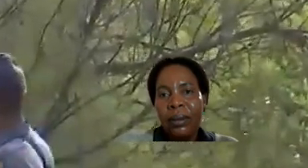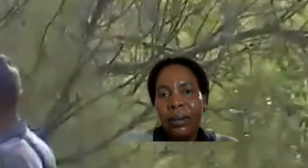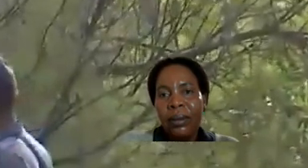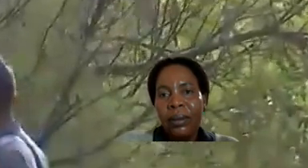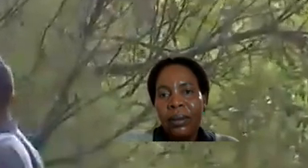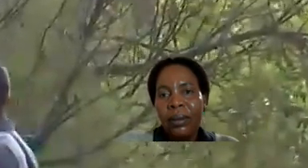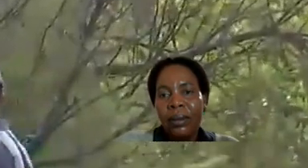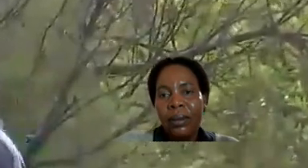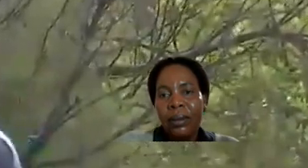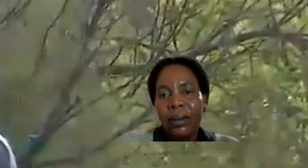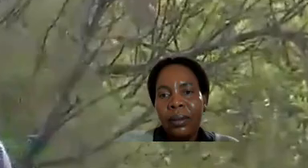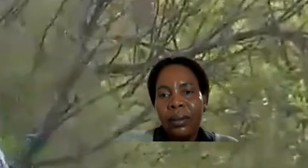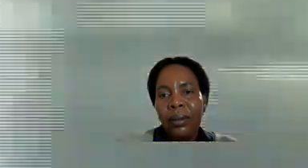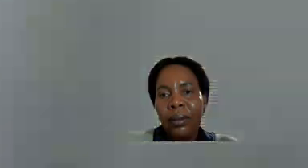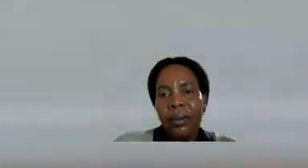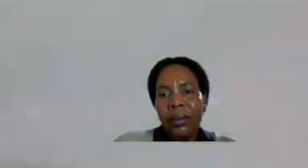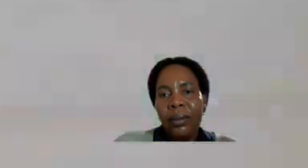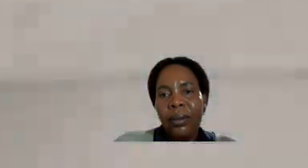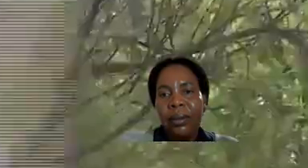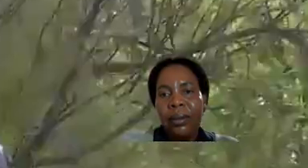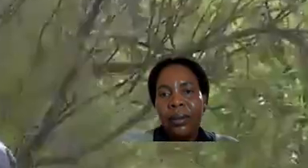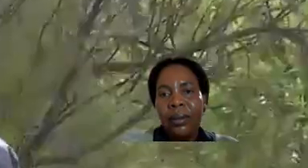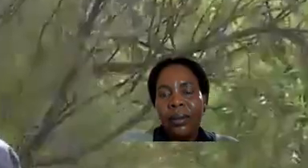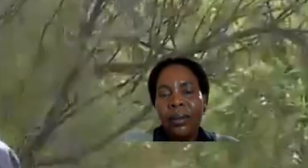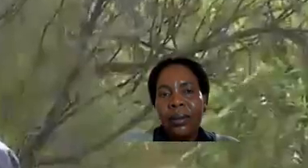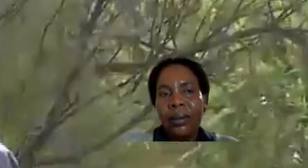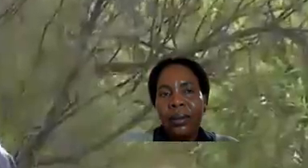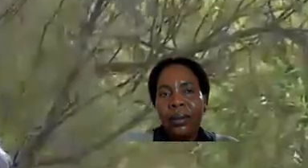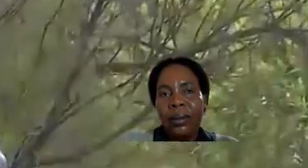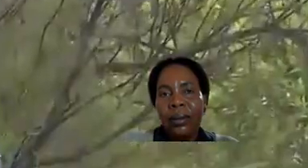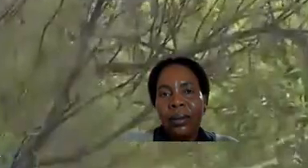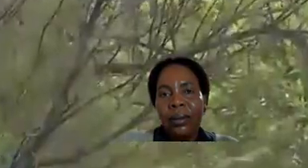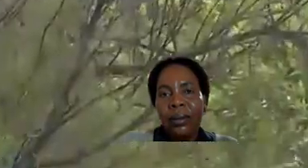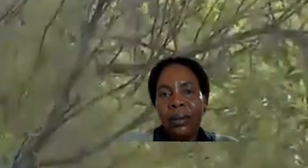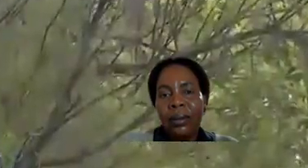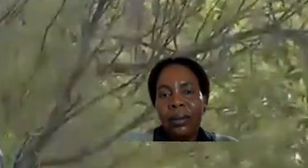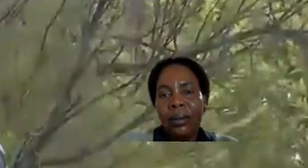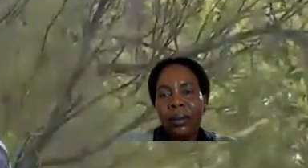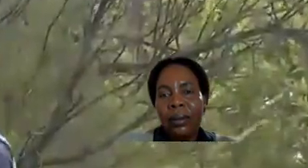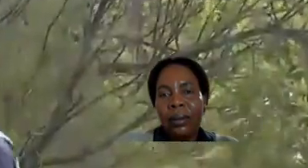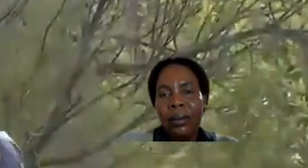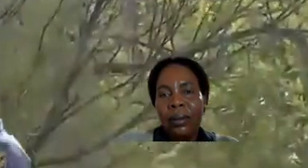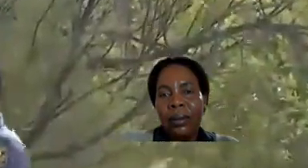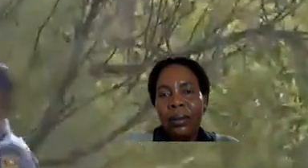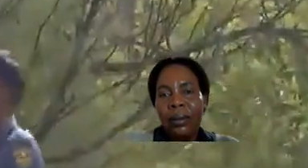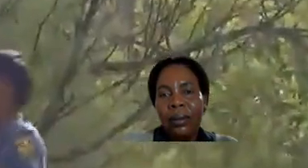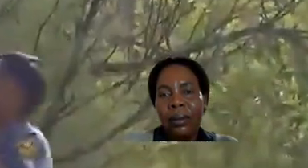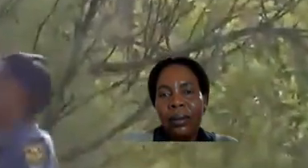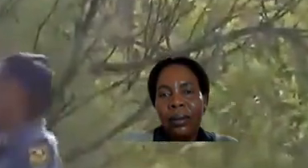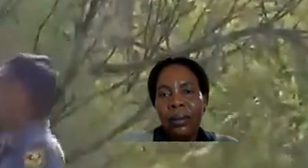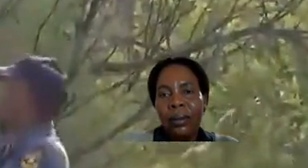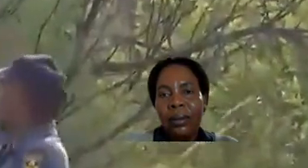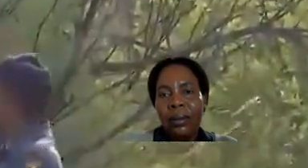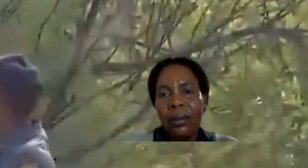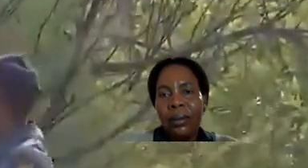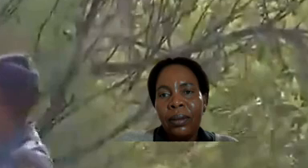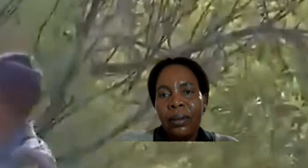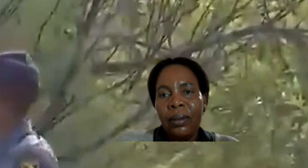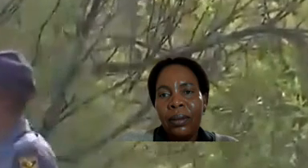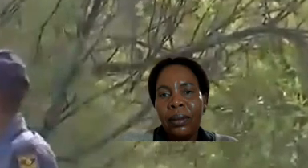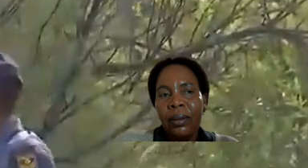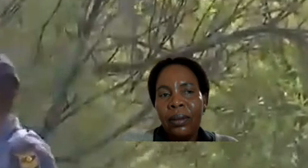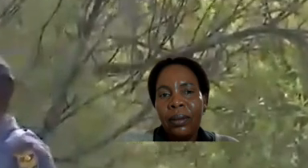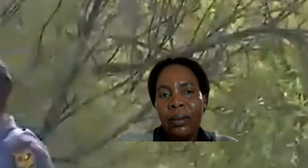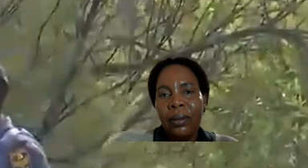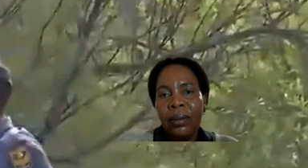to assist in fast-tracking to remove, fast-track the process of removing those who are underground. We